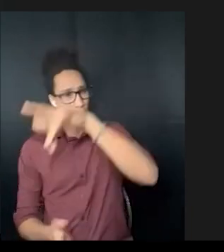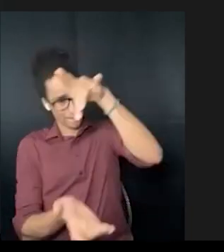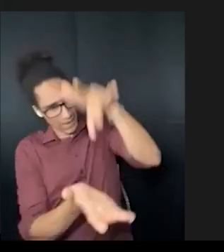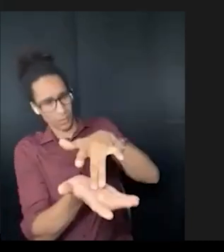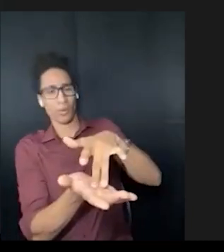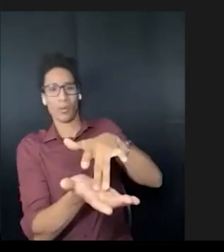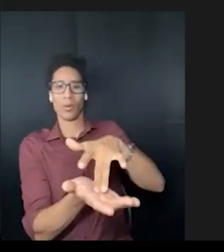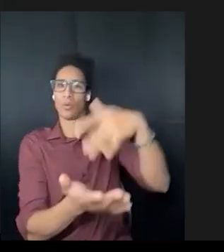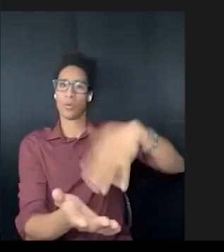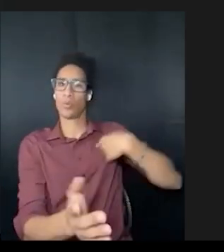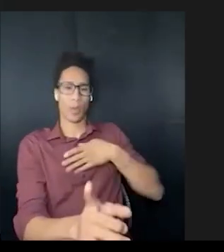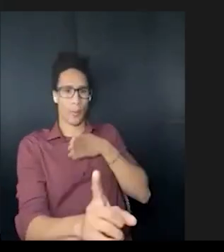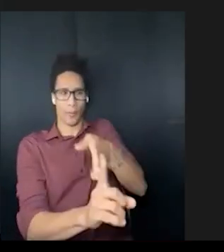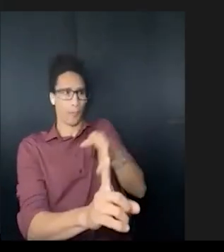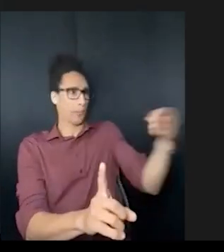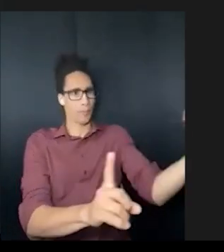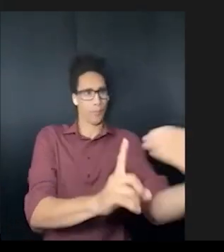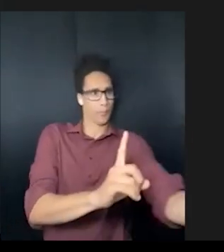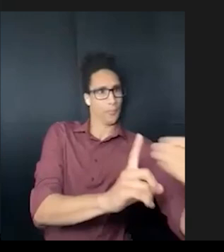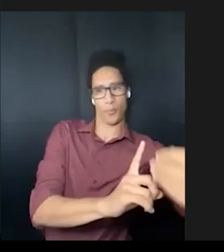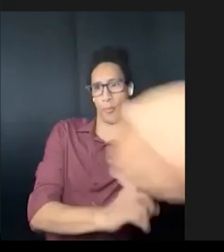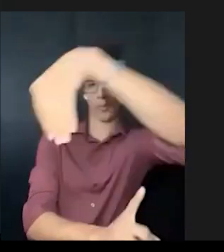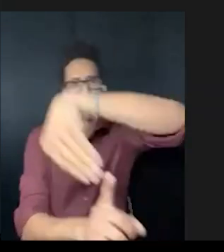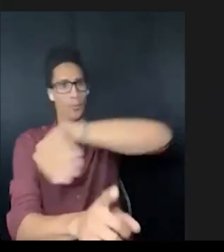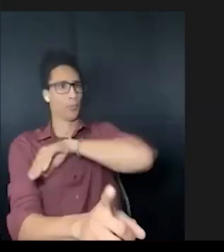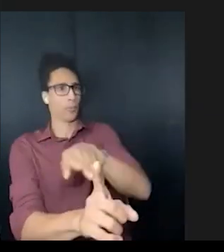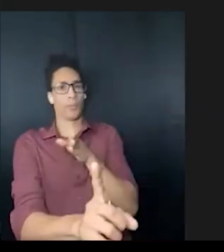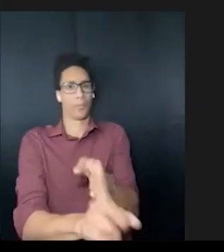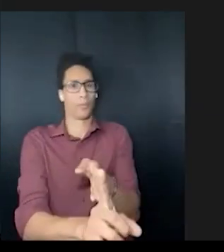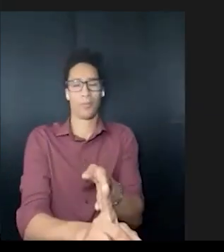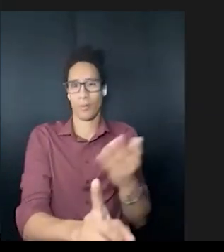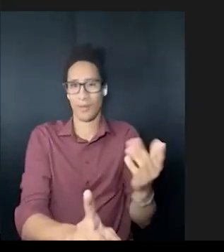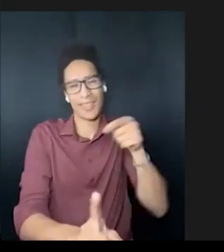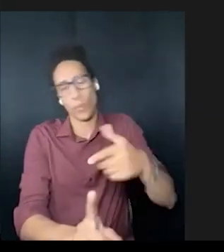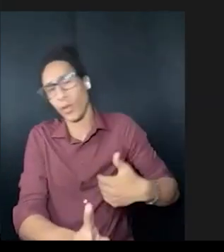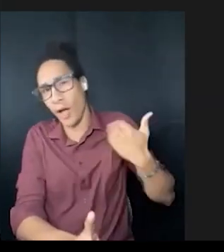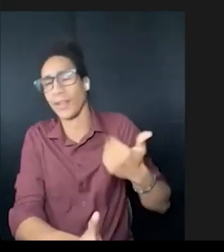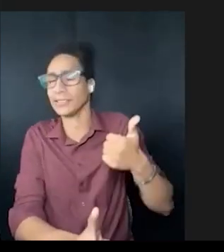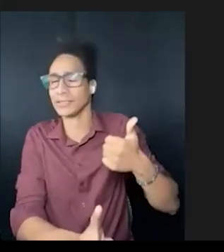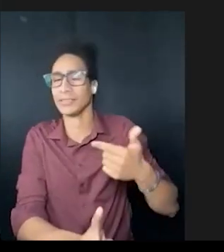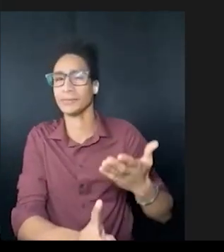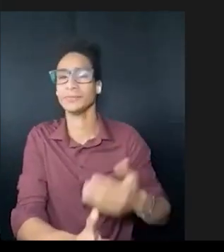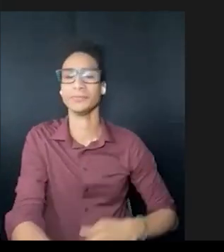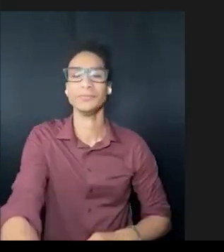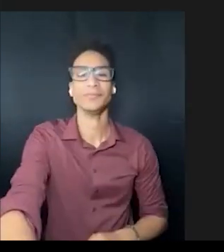He pretty much was the focal point in my household because he was the youngest. Mm-hmm.